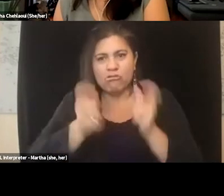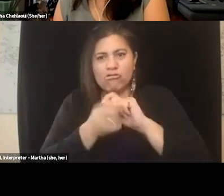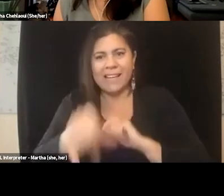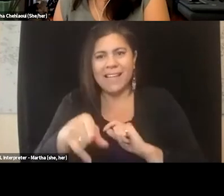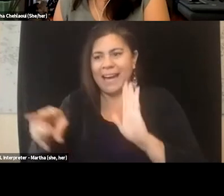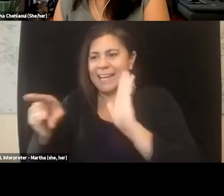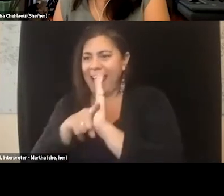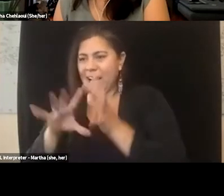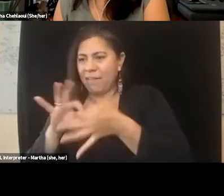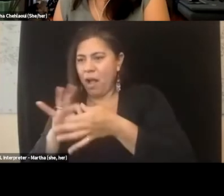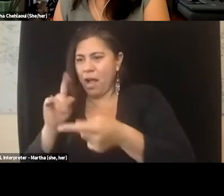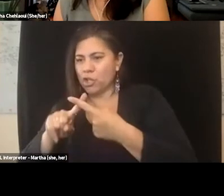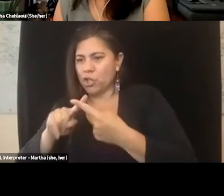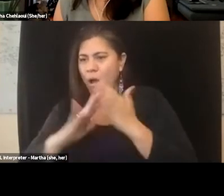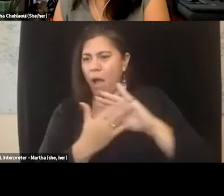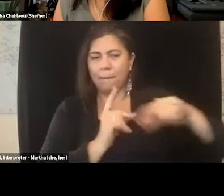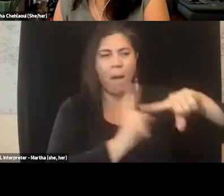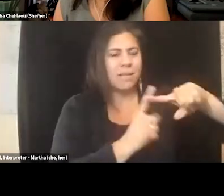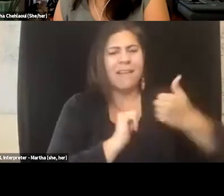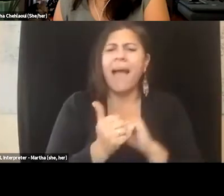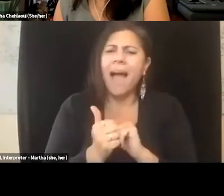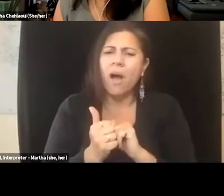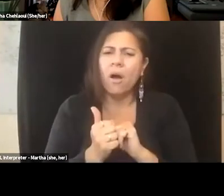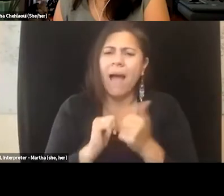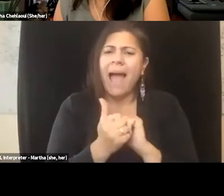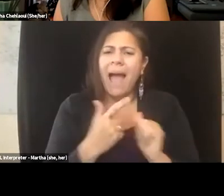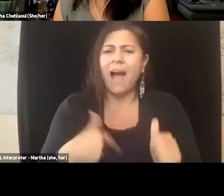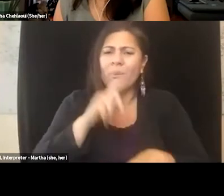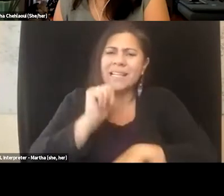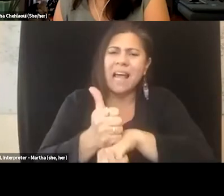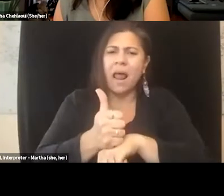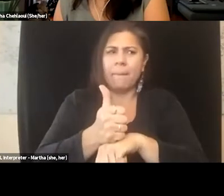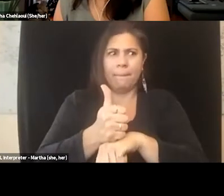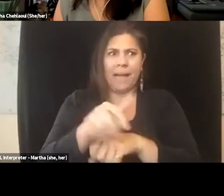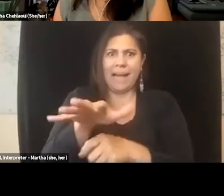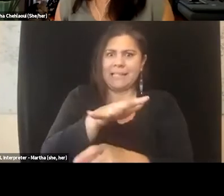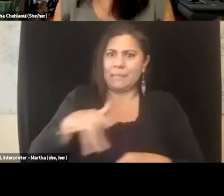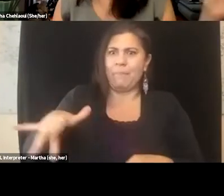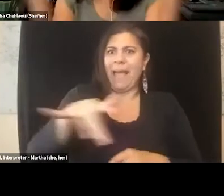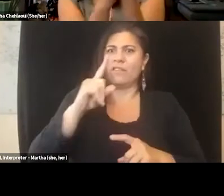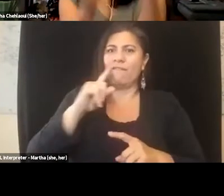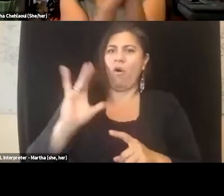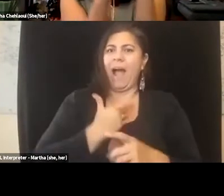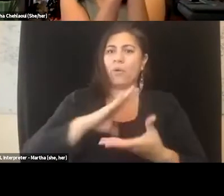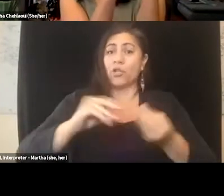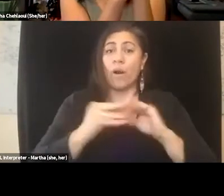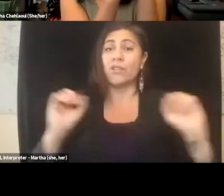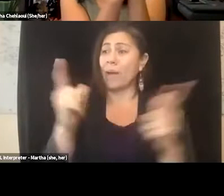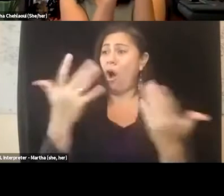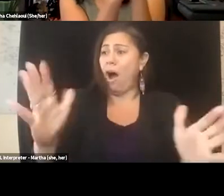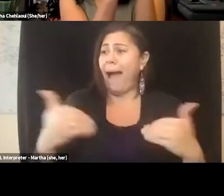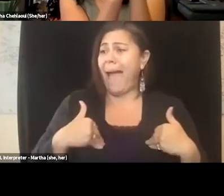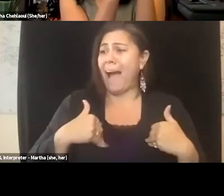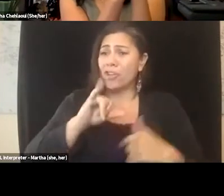narrative, into something positive? And how can we create a space for our stories so that we all have jobs so that an